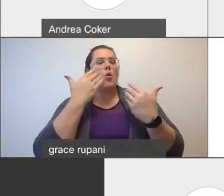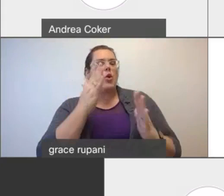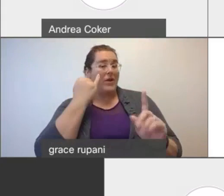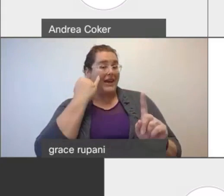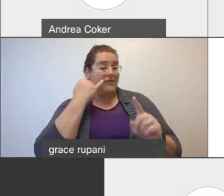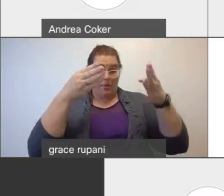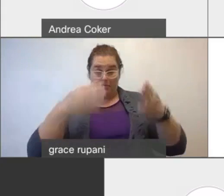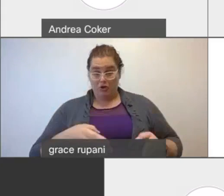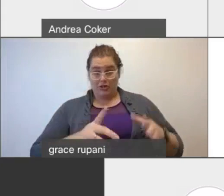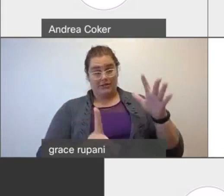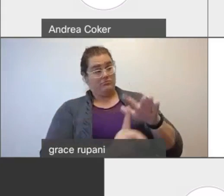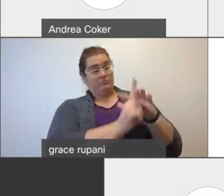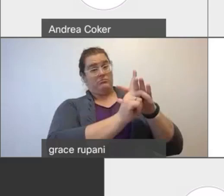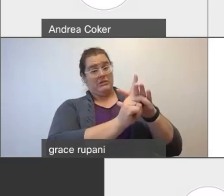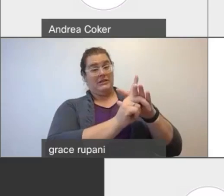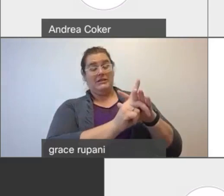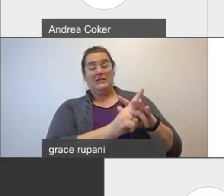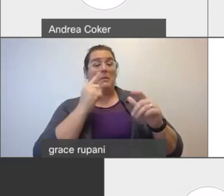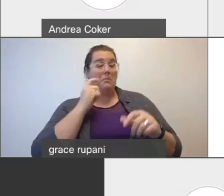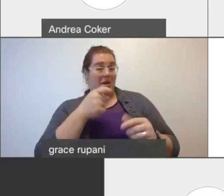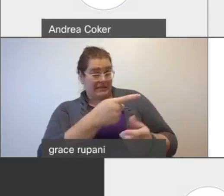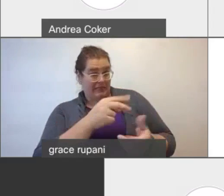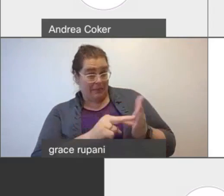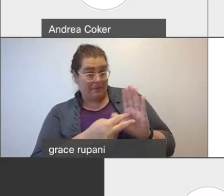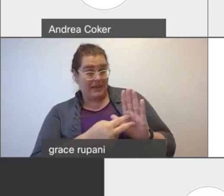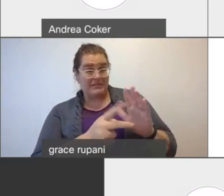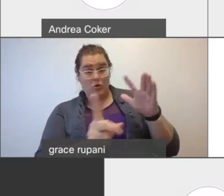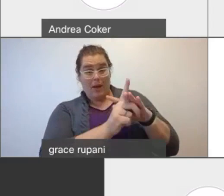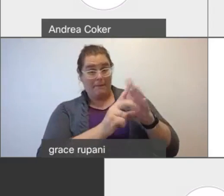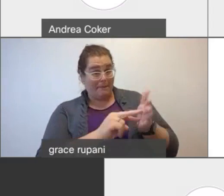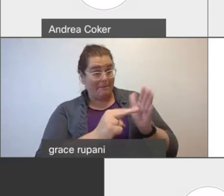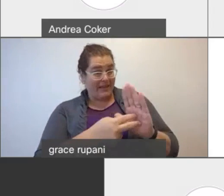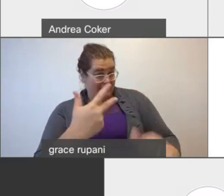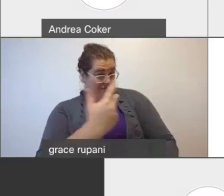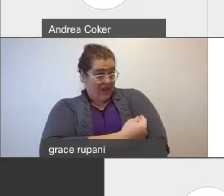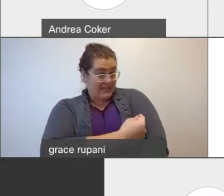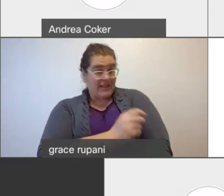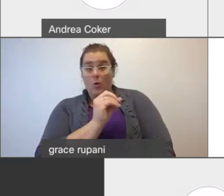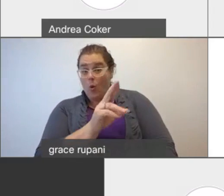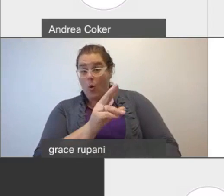to get the vaccine, and that person will continue